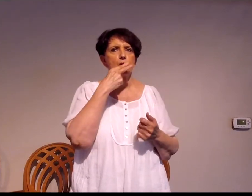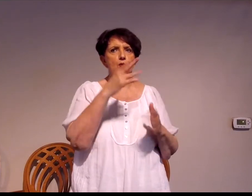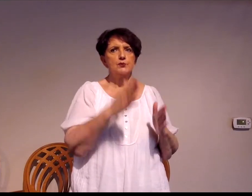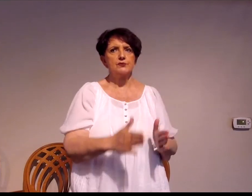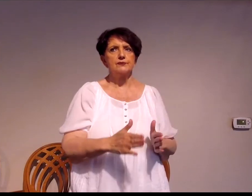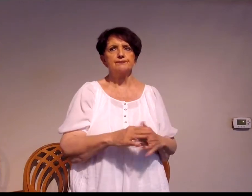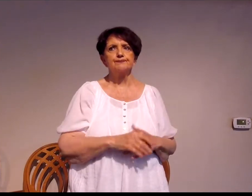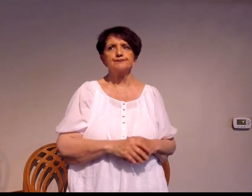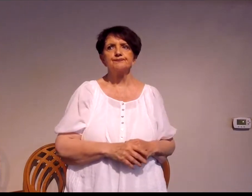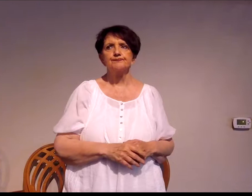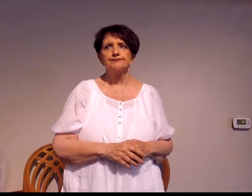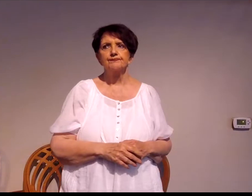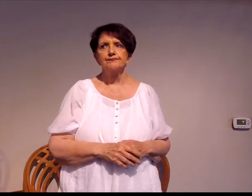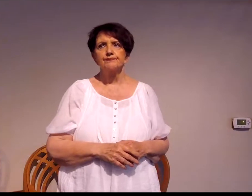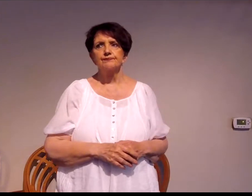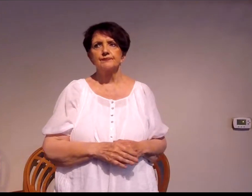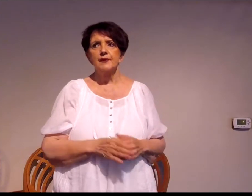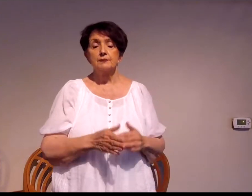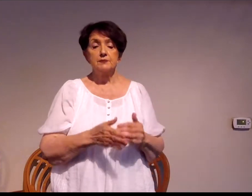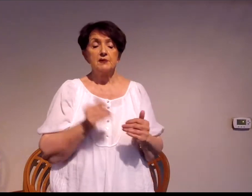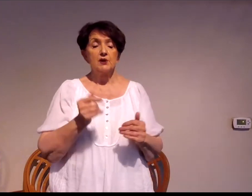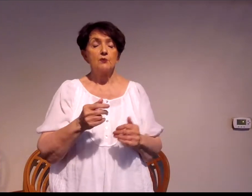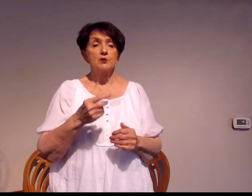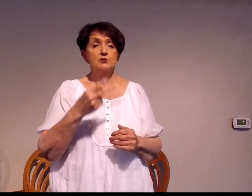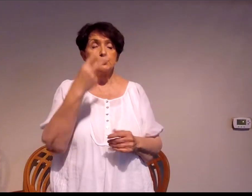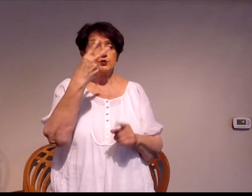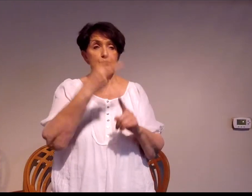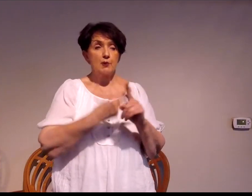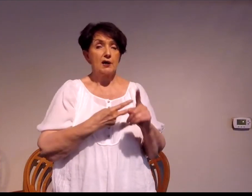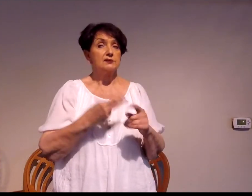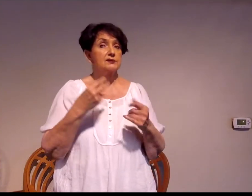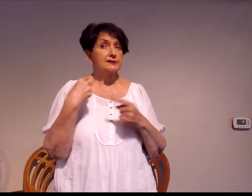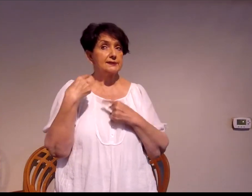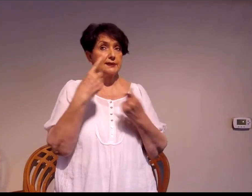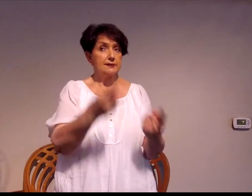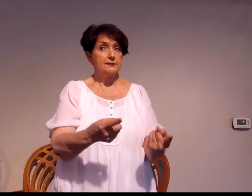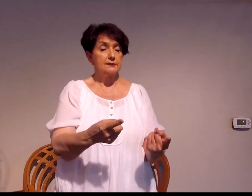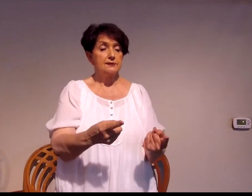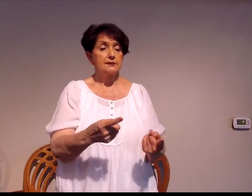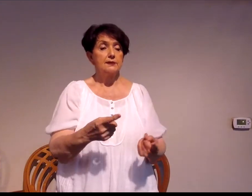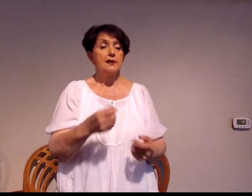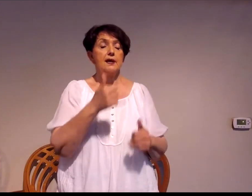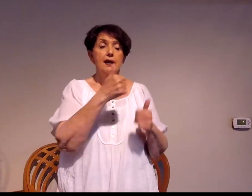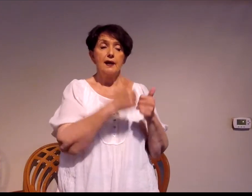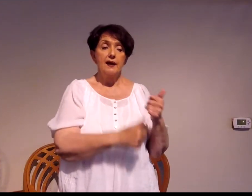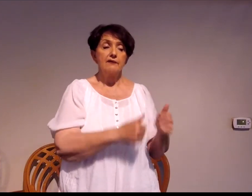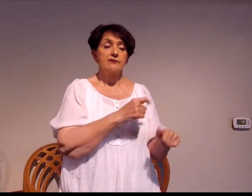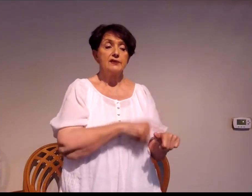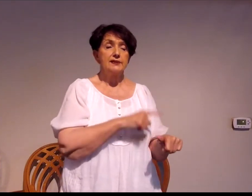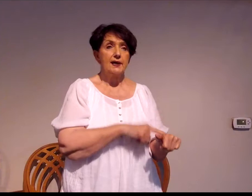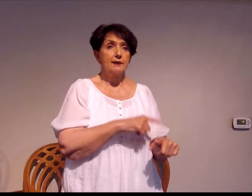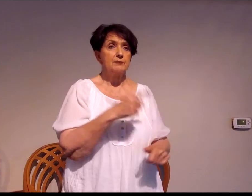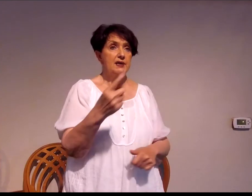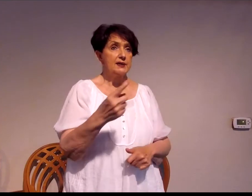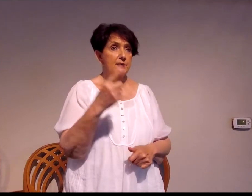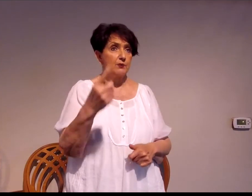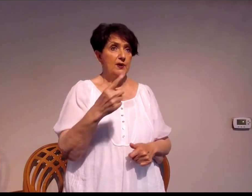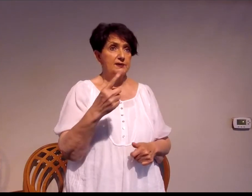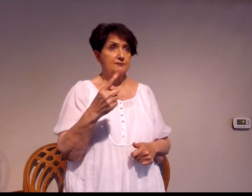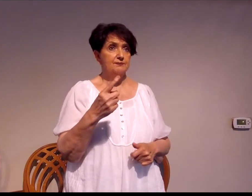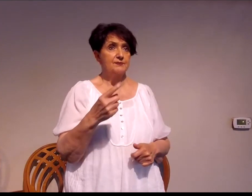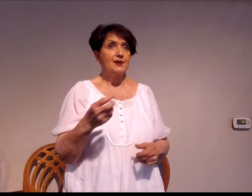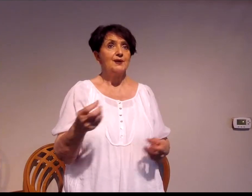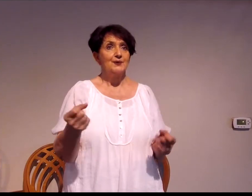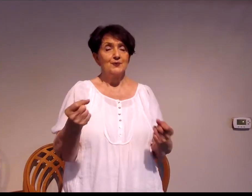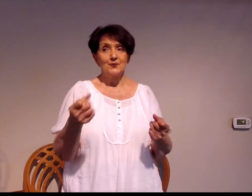And I can tell you it's been almost 2 months now. And every time anyone, I want any of you smokers in the community to hug